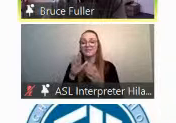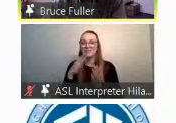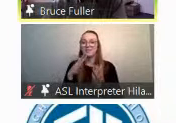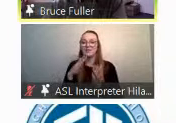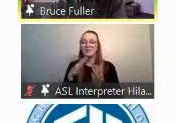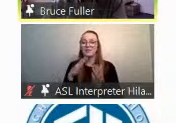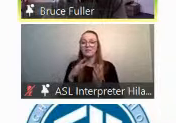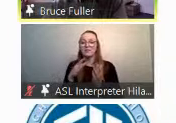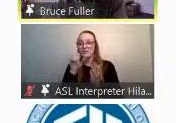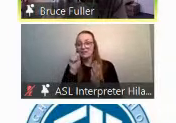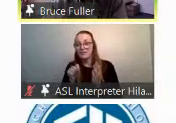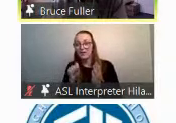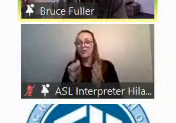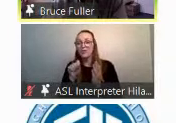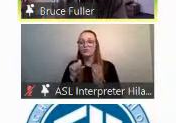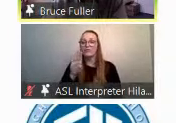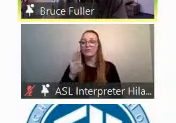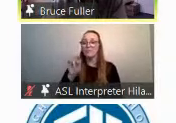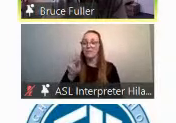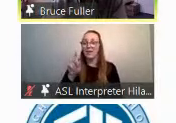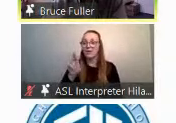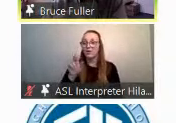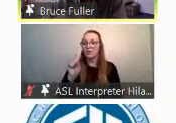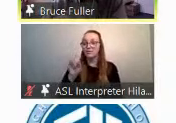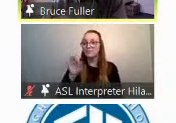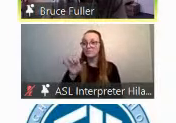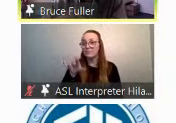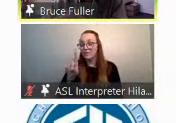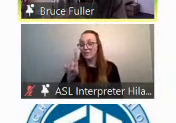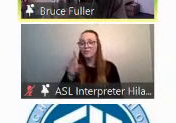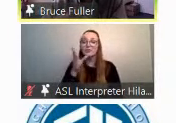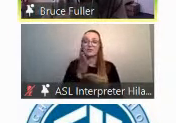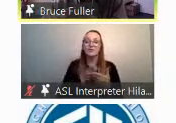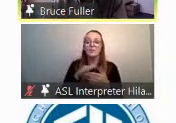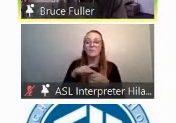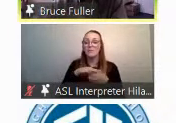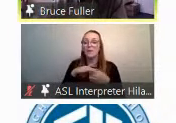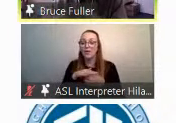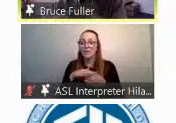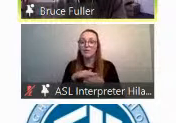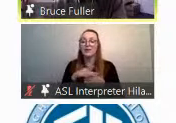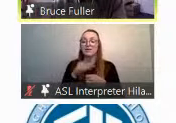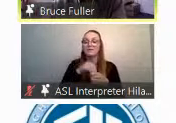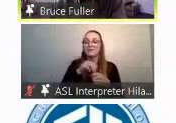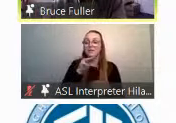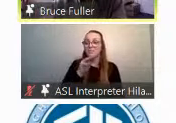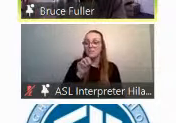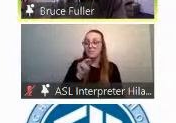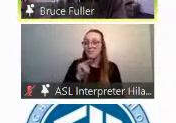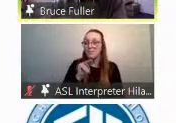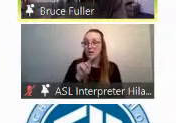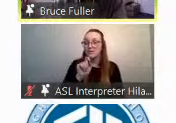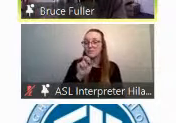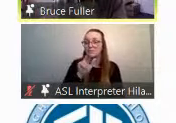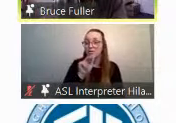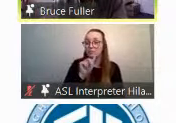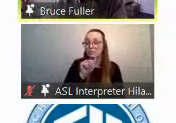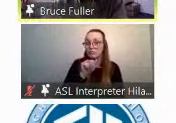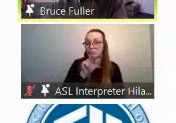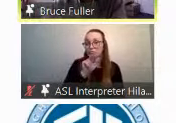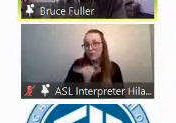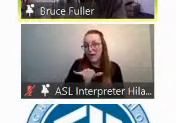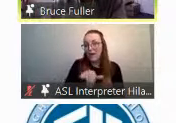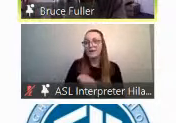of Bakersfield. We also see some underserved communities in Monterey County, moving towards Salinas, and in parts of